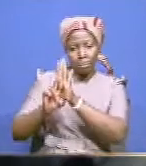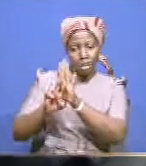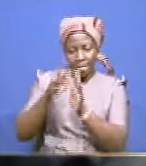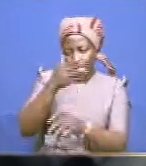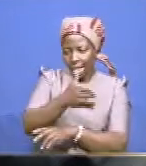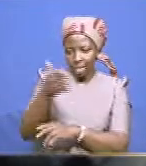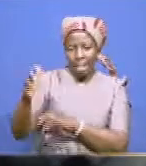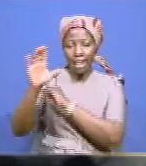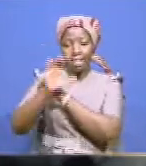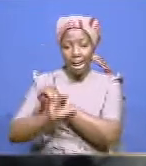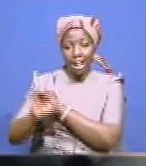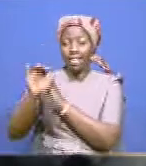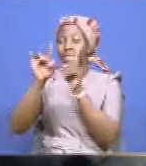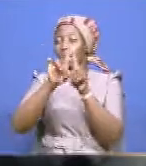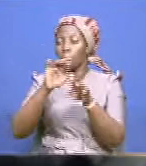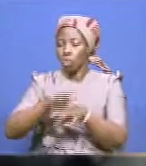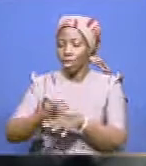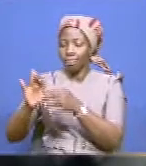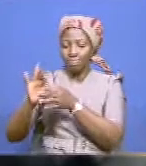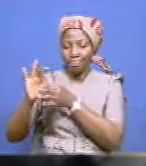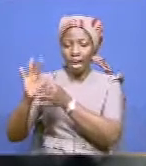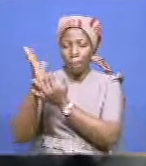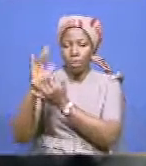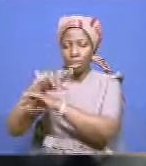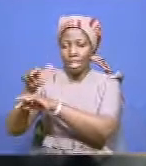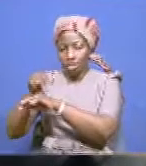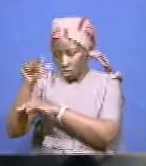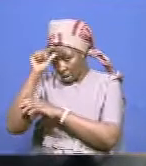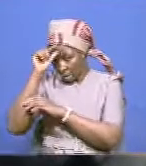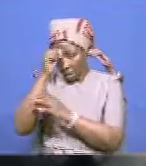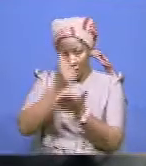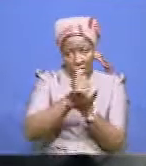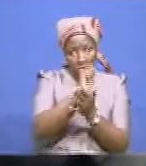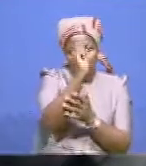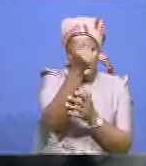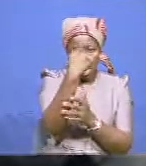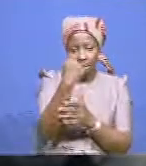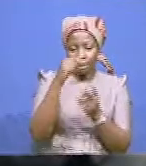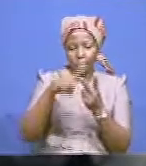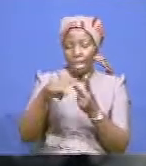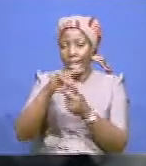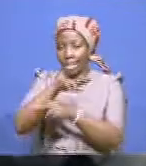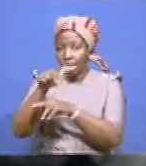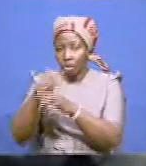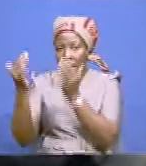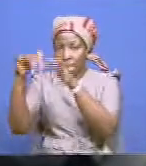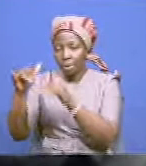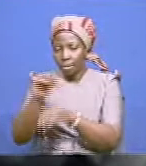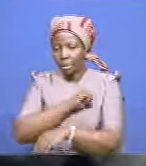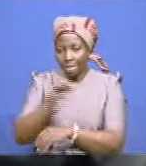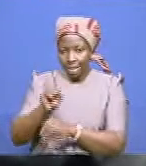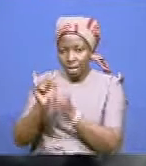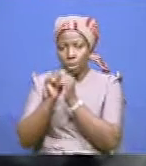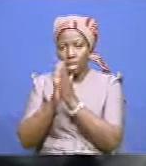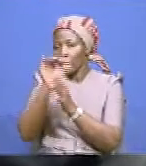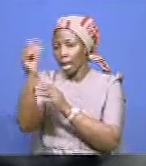the country, as well as good relationship between the national government, mm-hmm, the Office of the Presidency, National Assembly, Senate and other